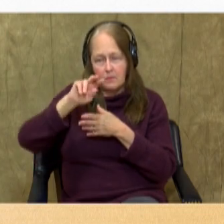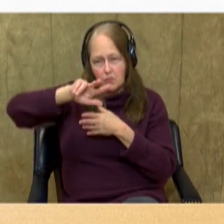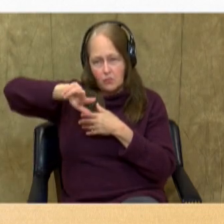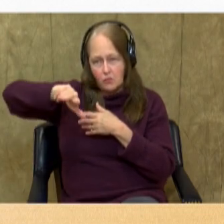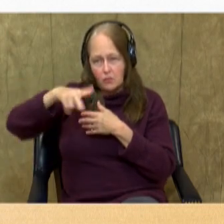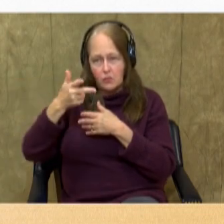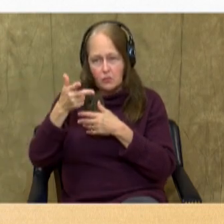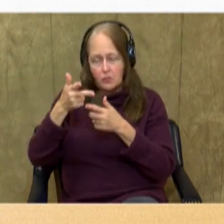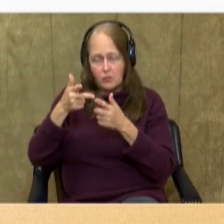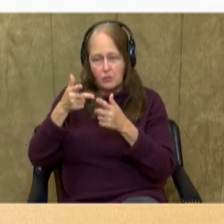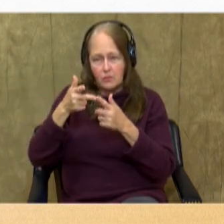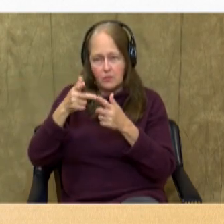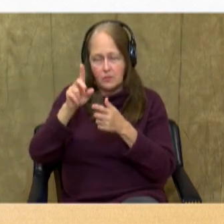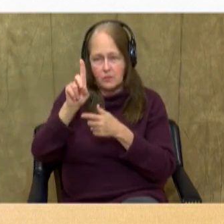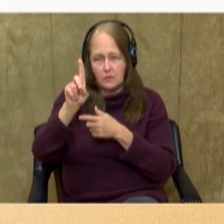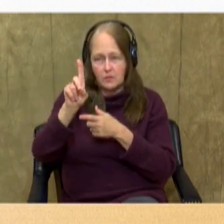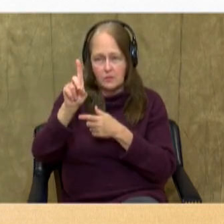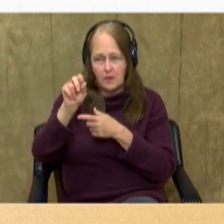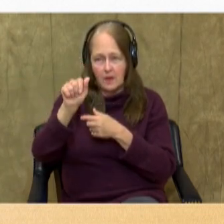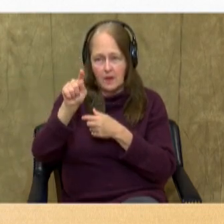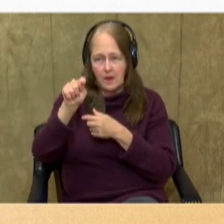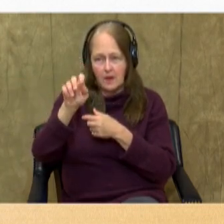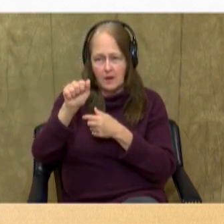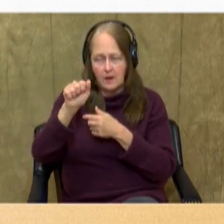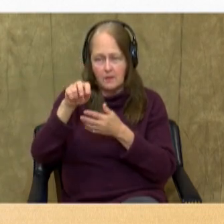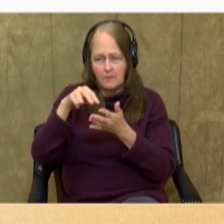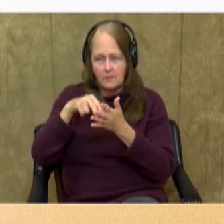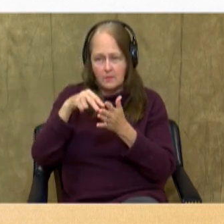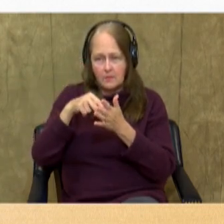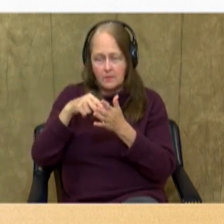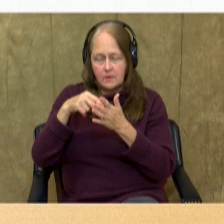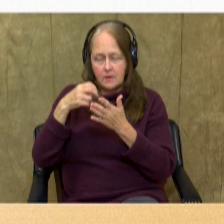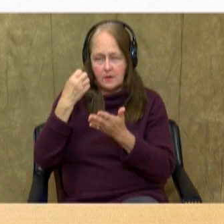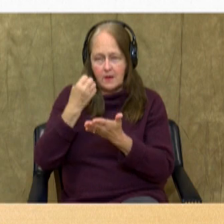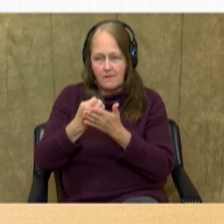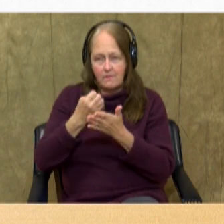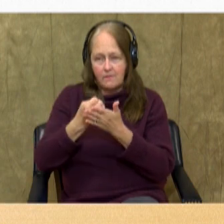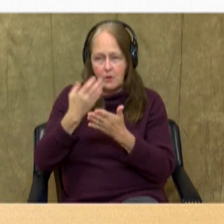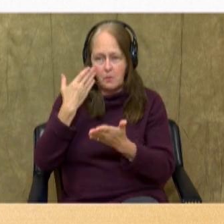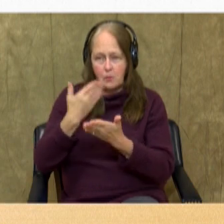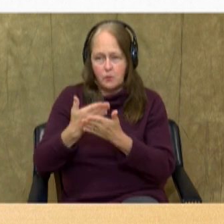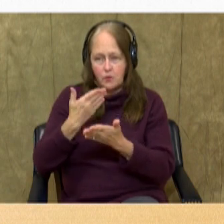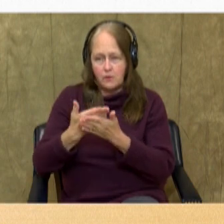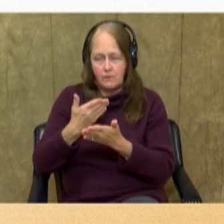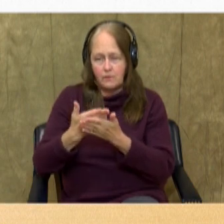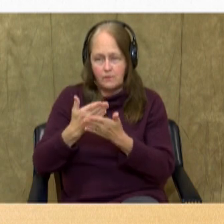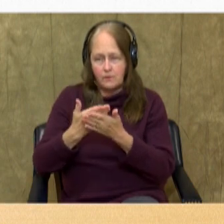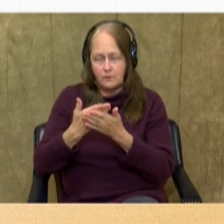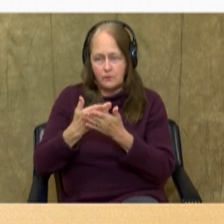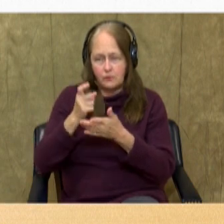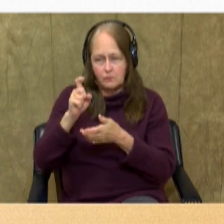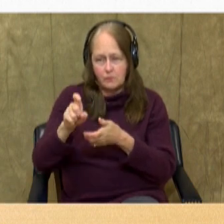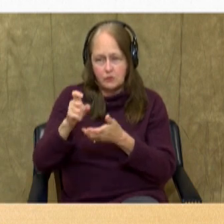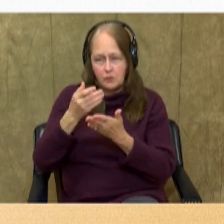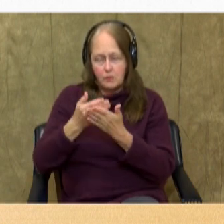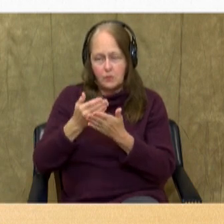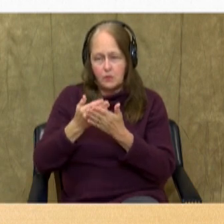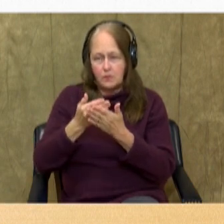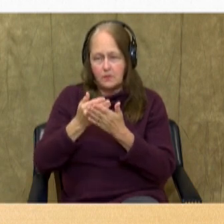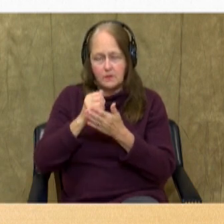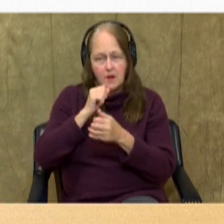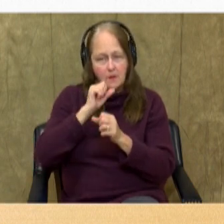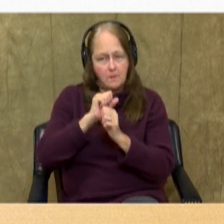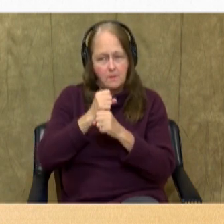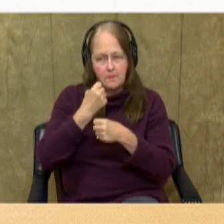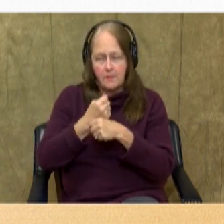Thirdly, we need data. Well, what is that? It's evidence, facts. You got to prove it. You can't just